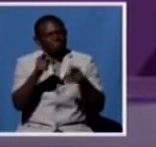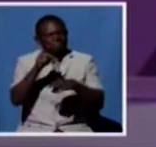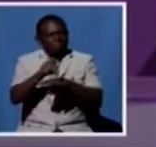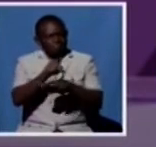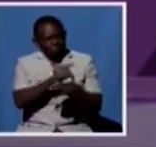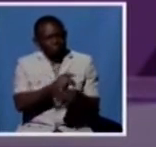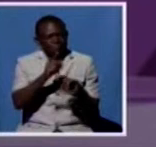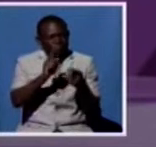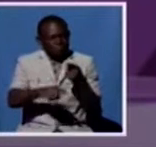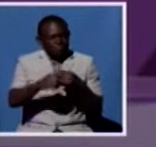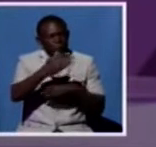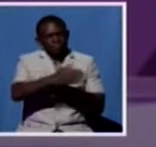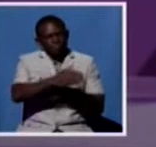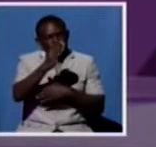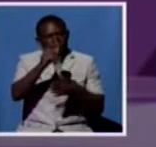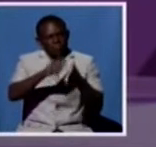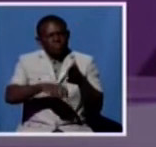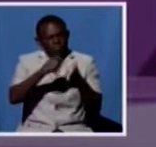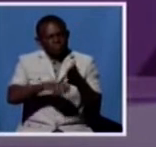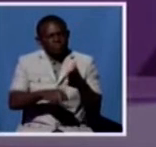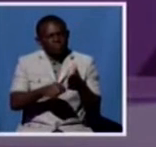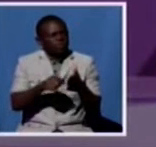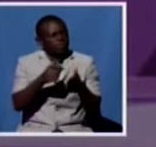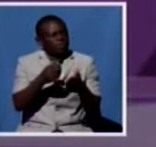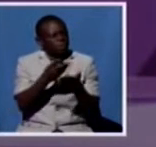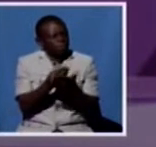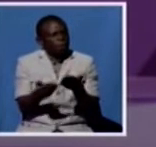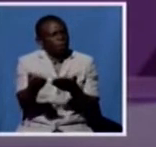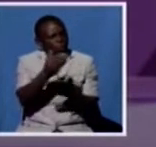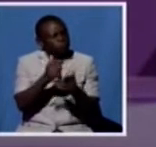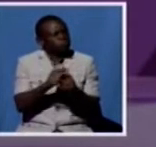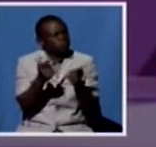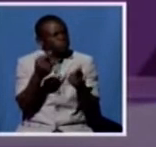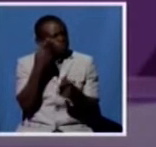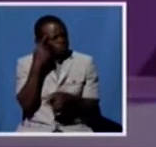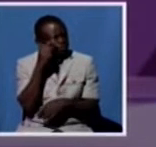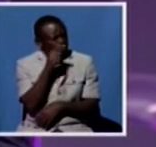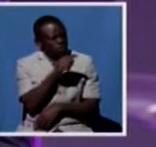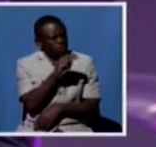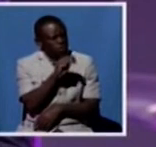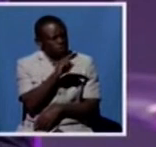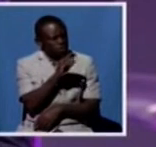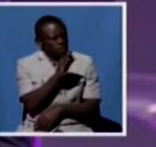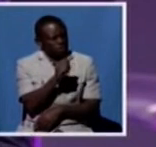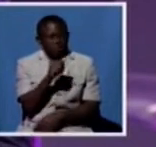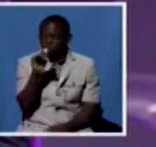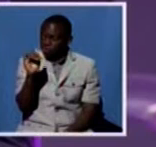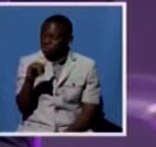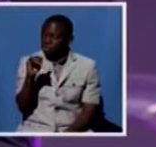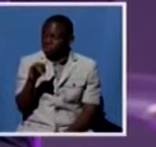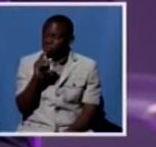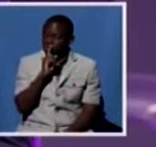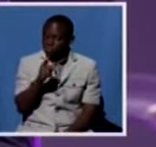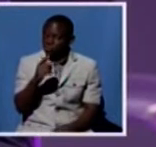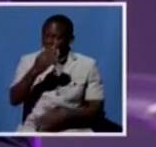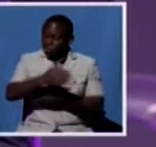is one of now probably the biggest financer of NRFA. Yes, essentially, it's significantly brought on board